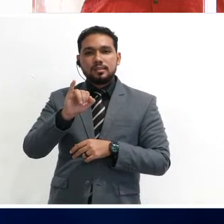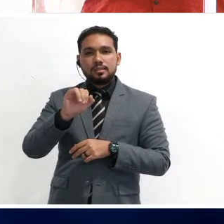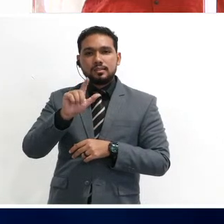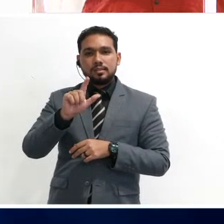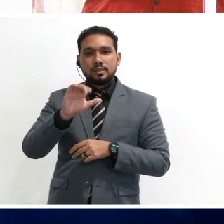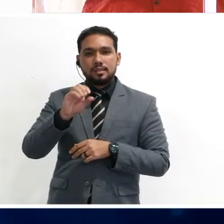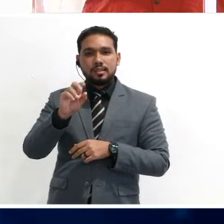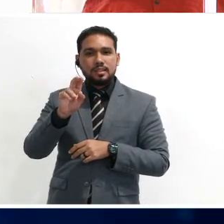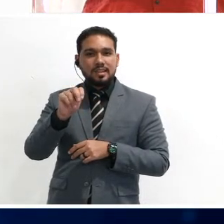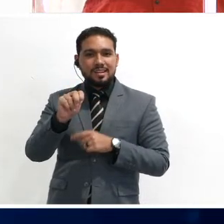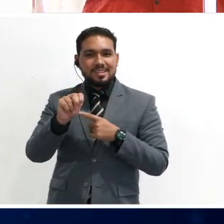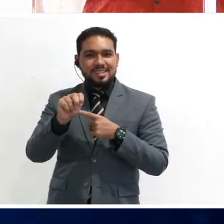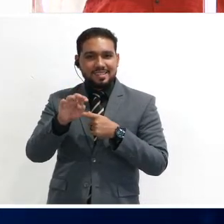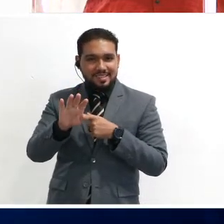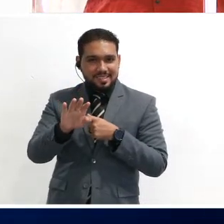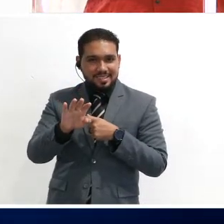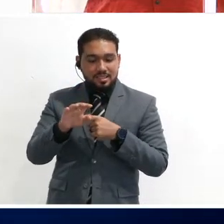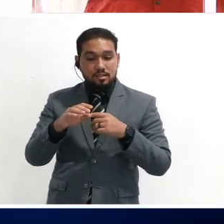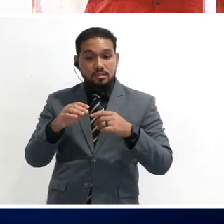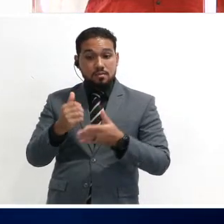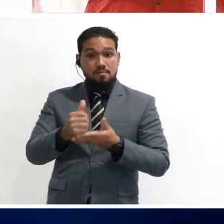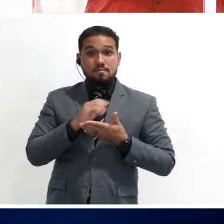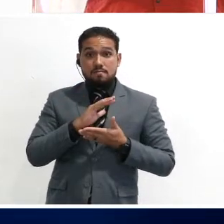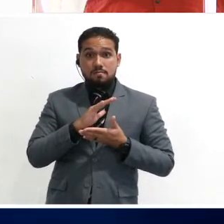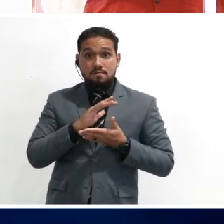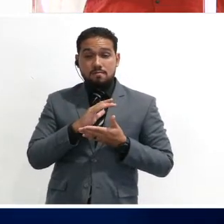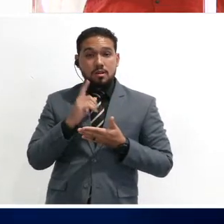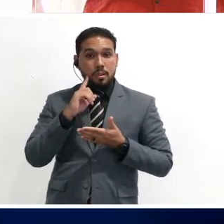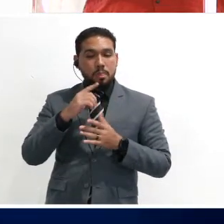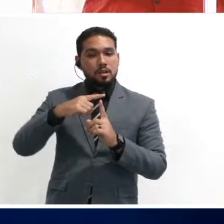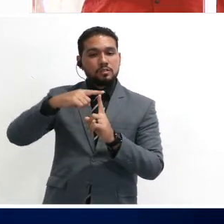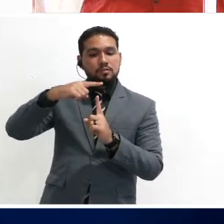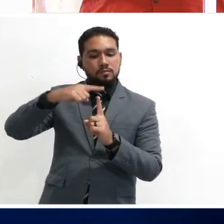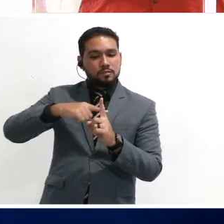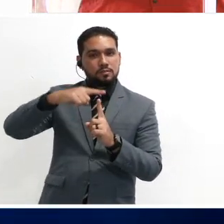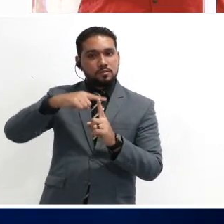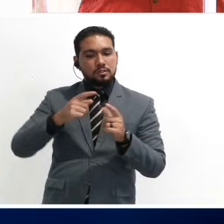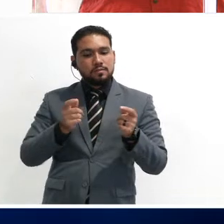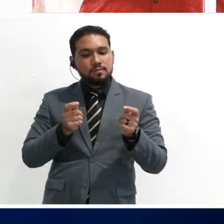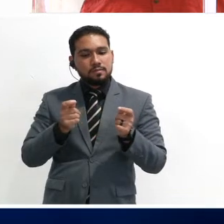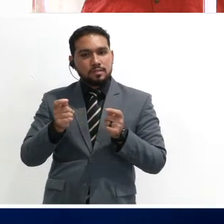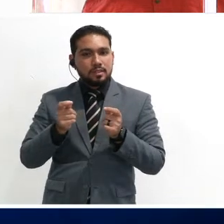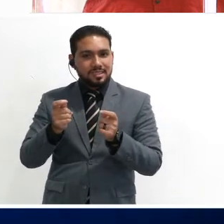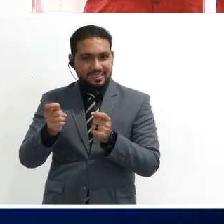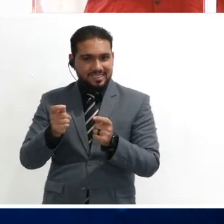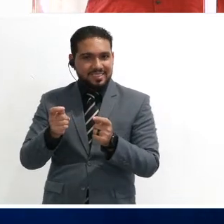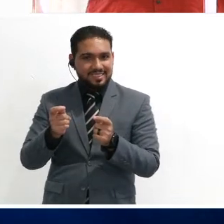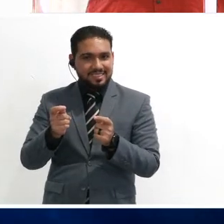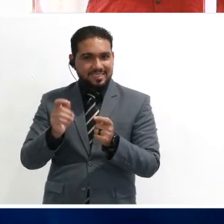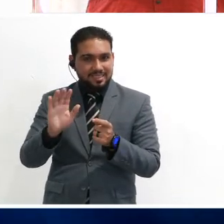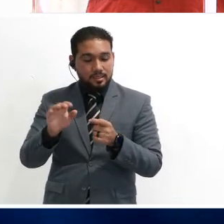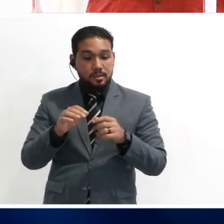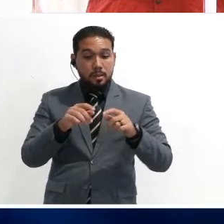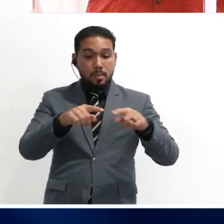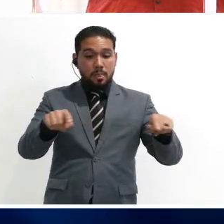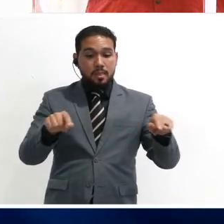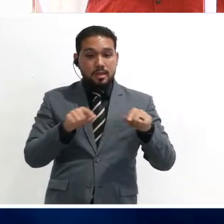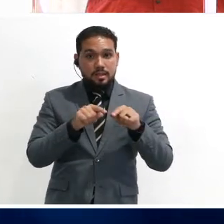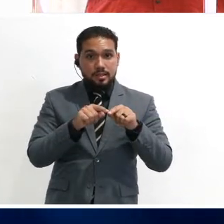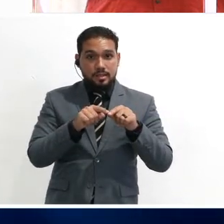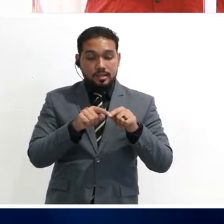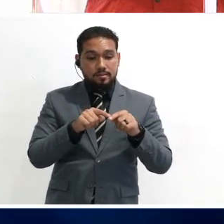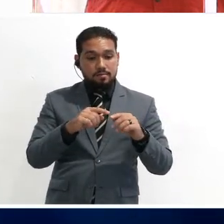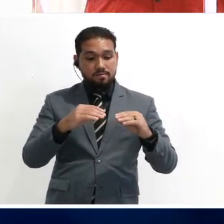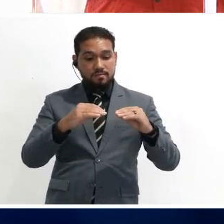at about 20 parts per million per degree C. And you have to make up for this difference and design for